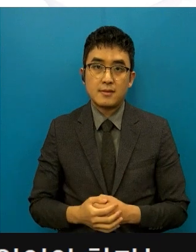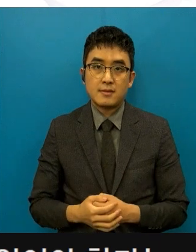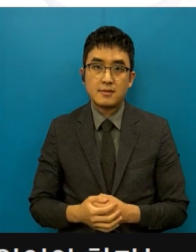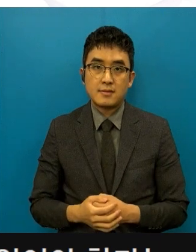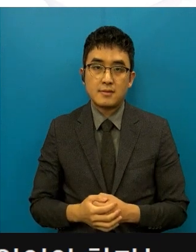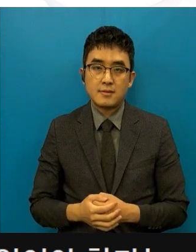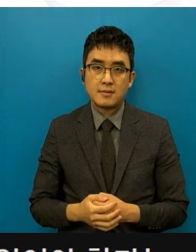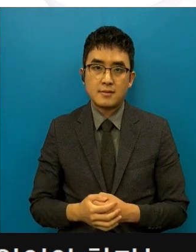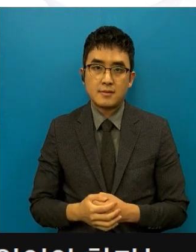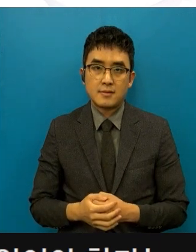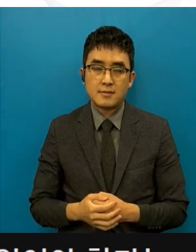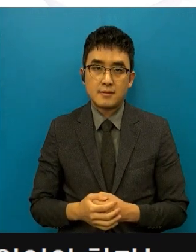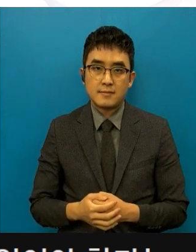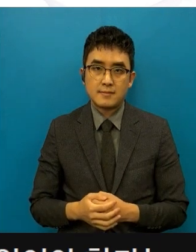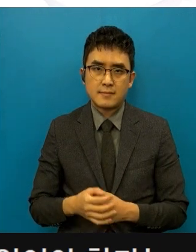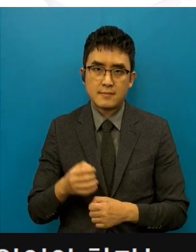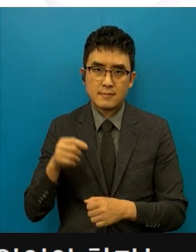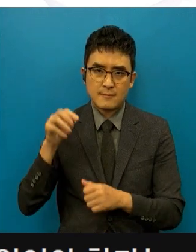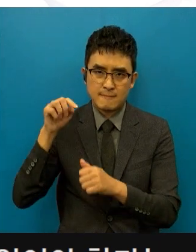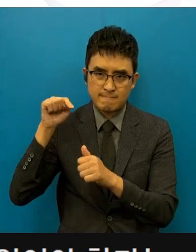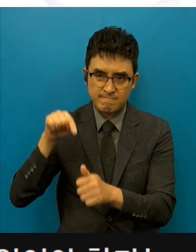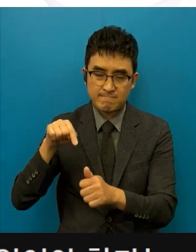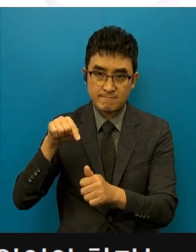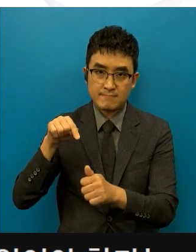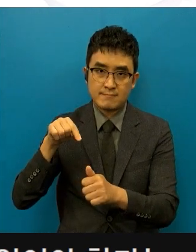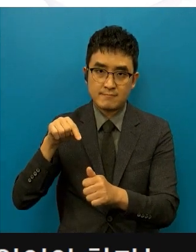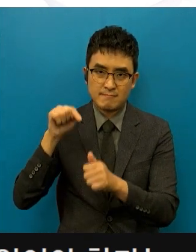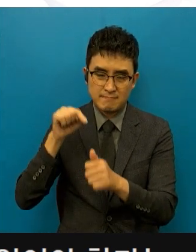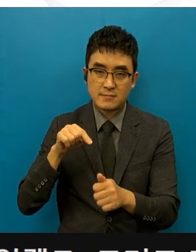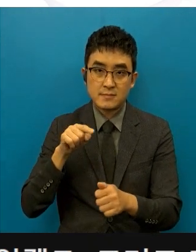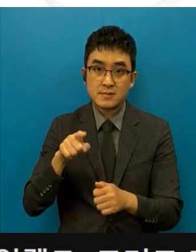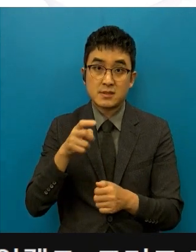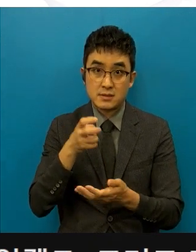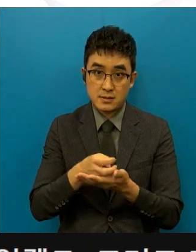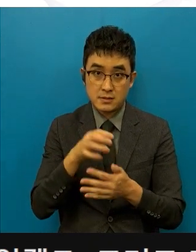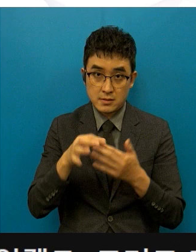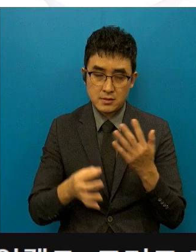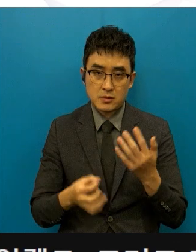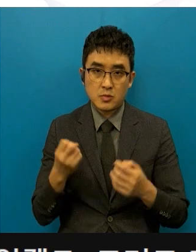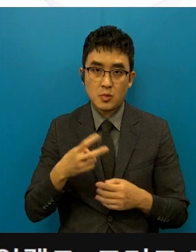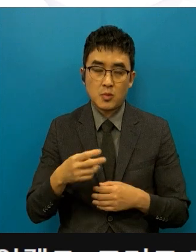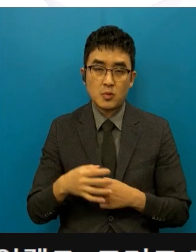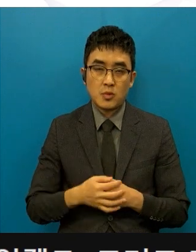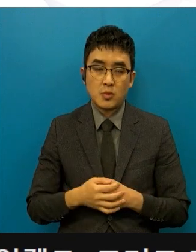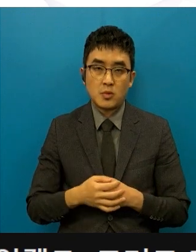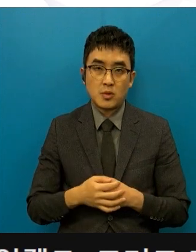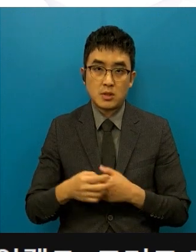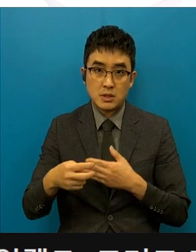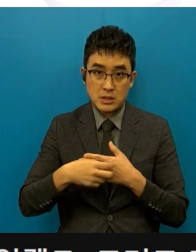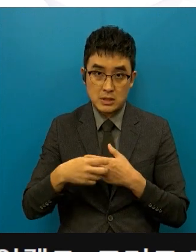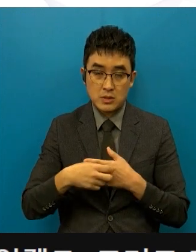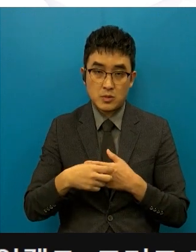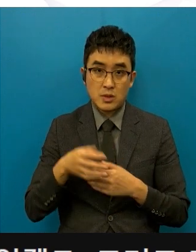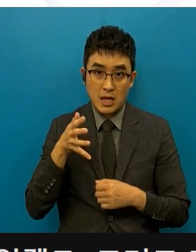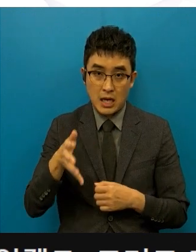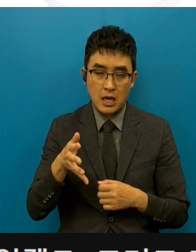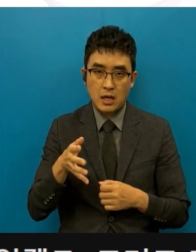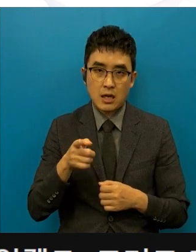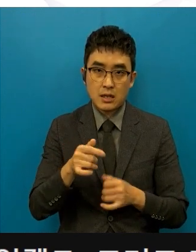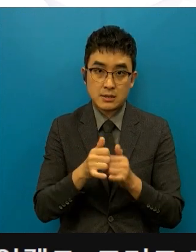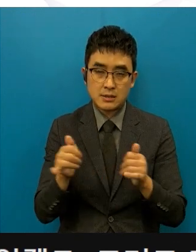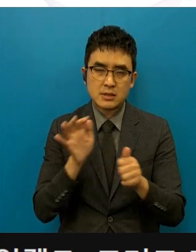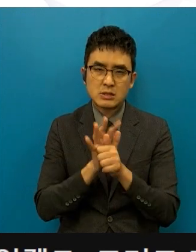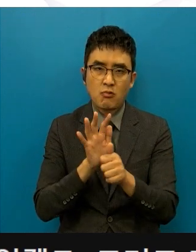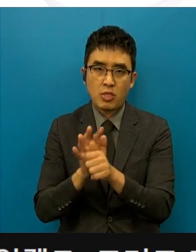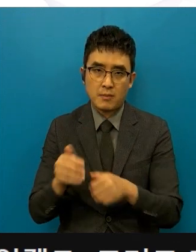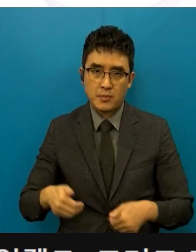for healthcare personnel. The Netherlands really provides very good support for their